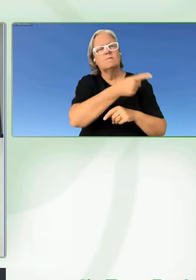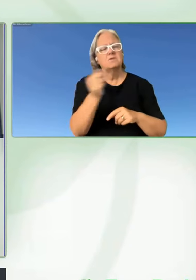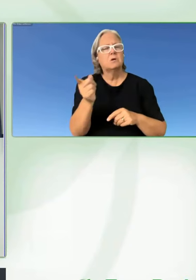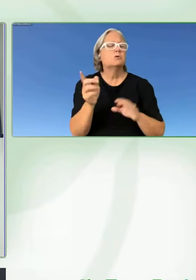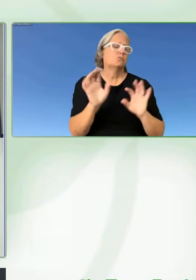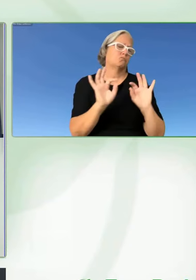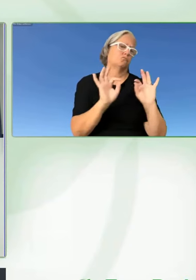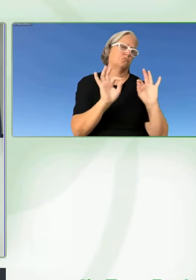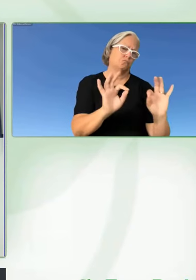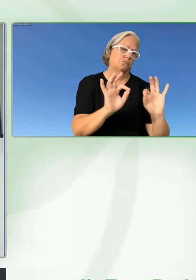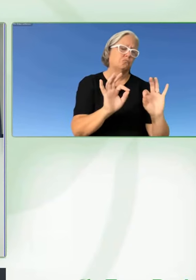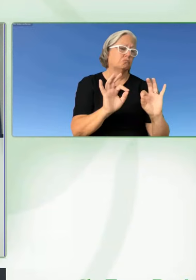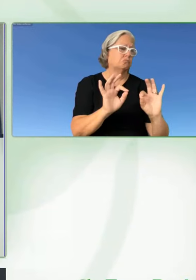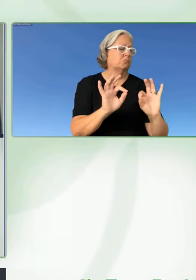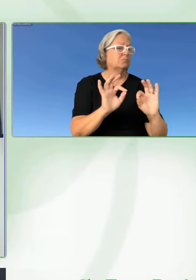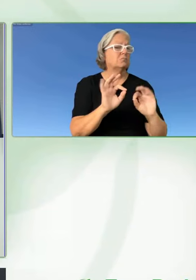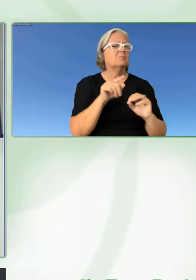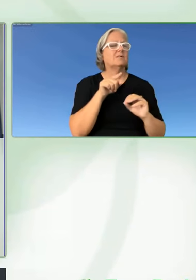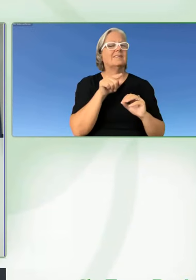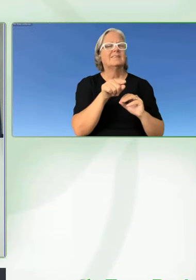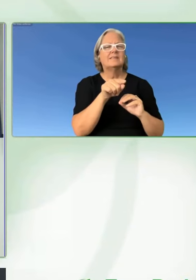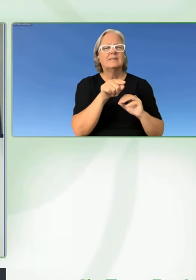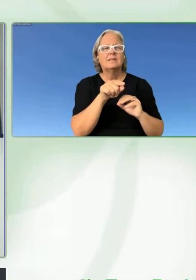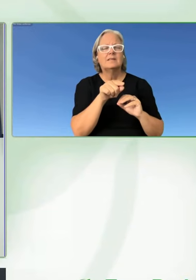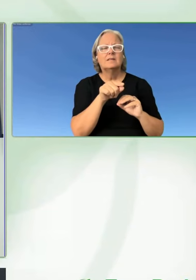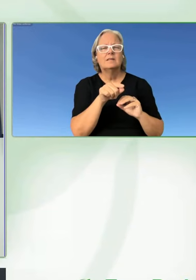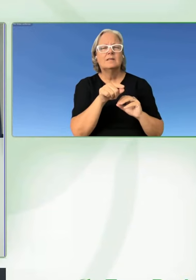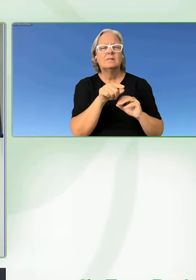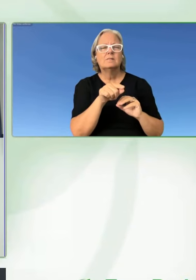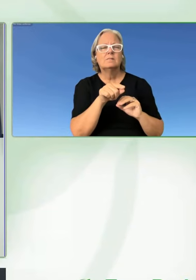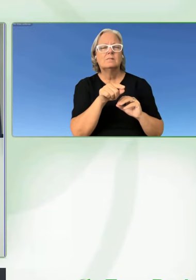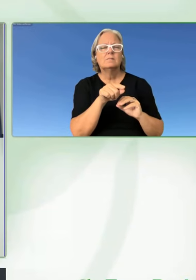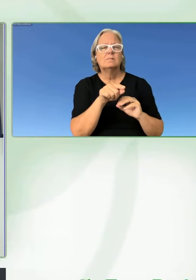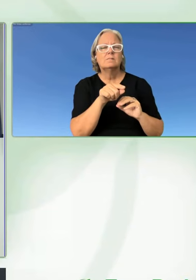reform of the equality bodies. And